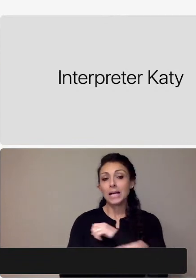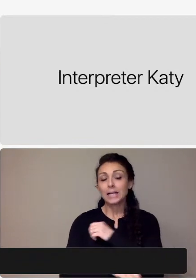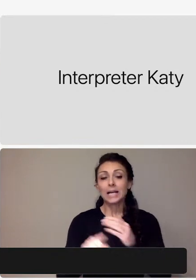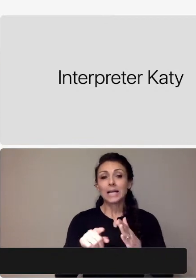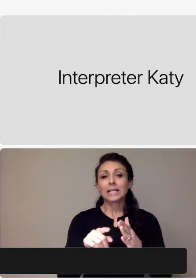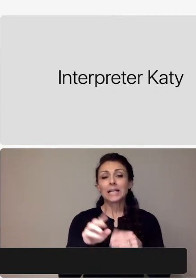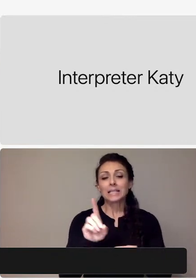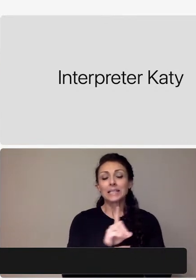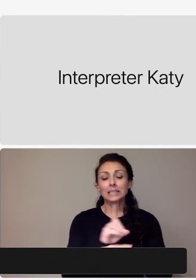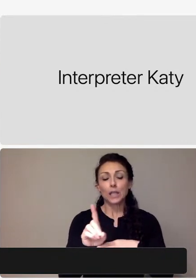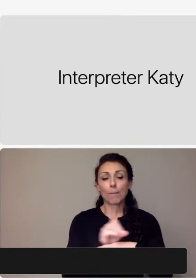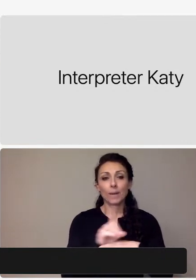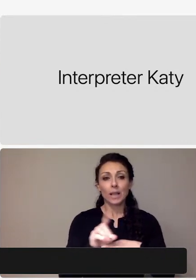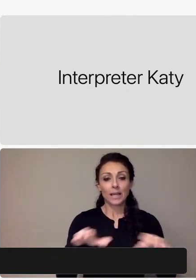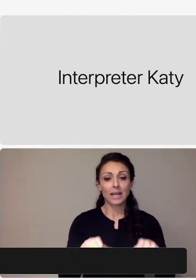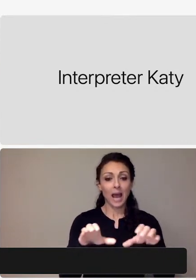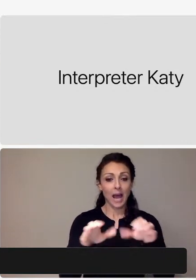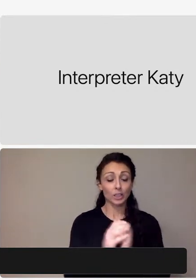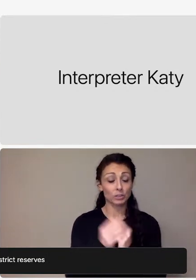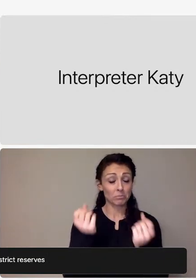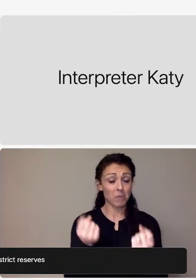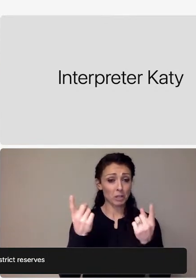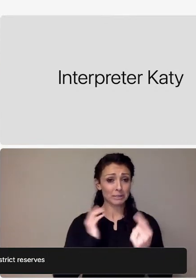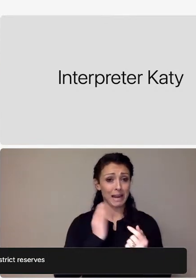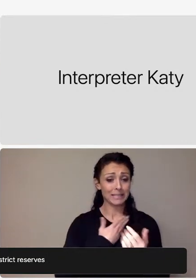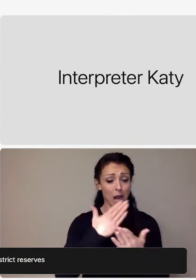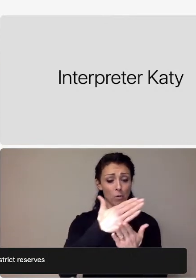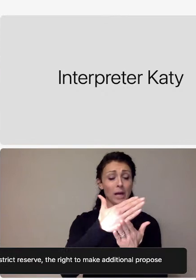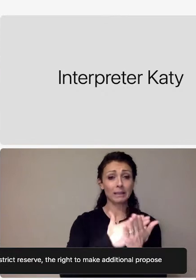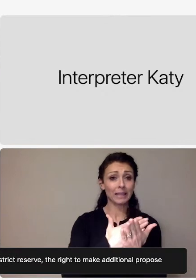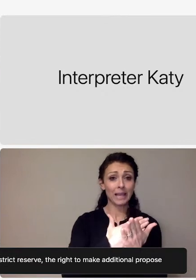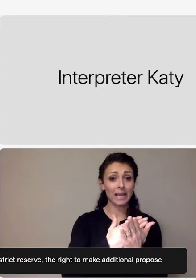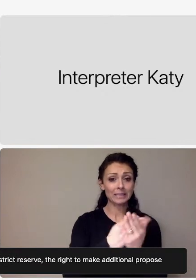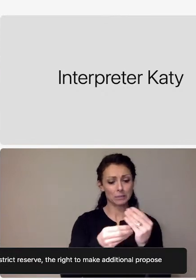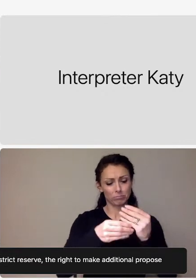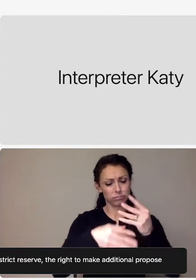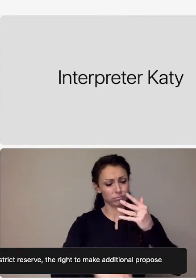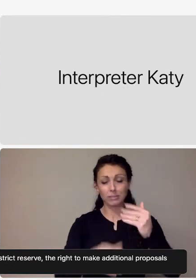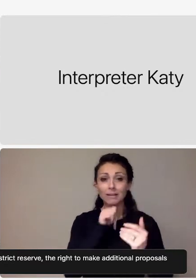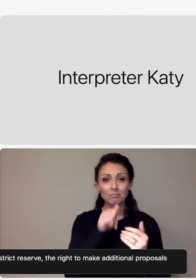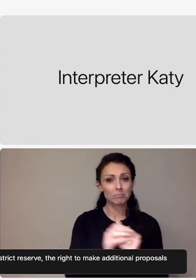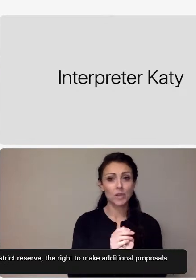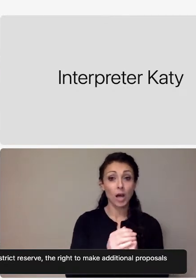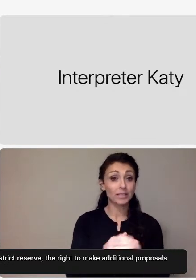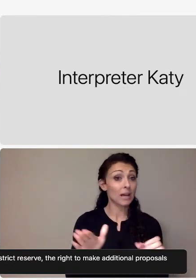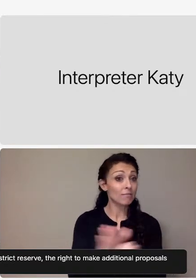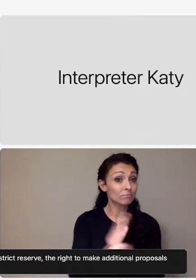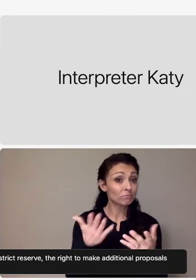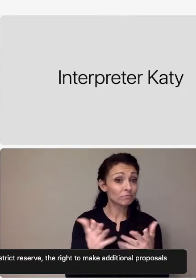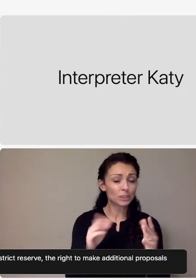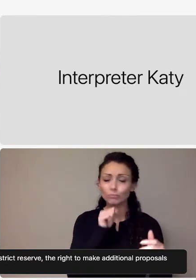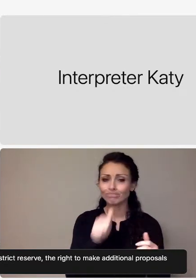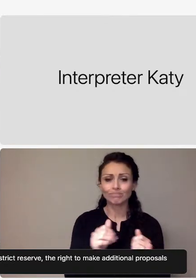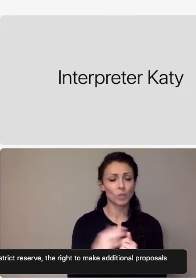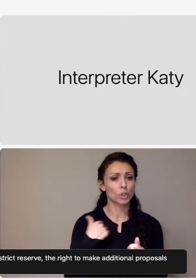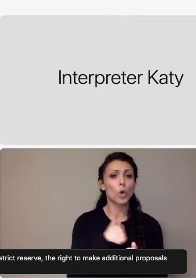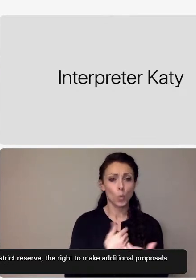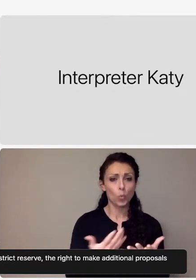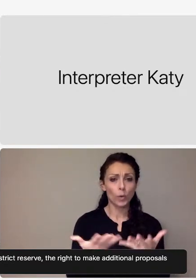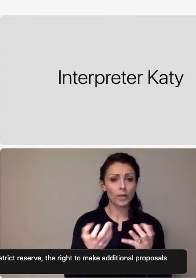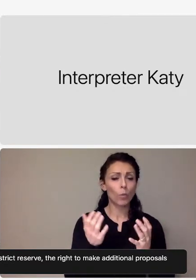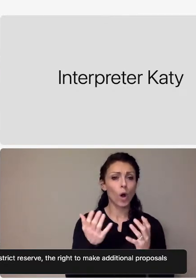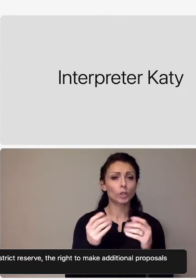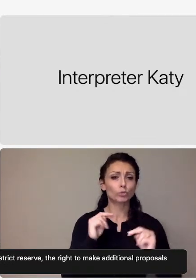exhaustive and the district reserves the right to make additional proposals as negotiations progress additional subjects of meeting and